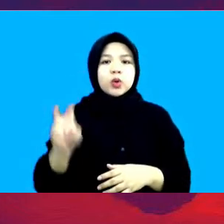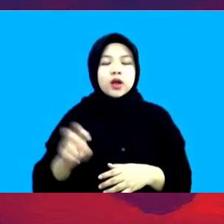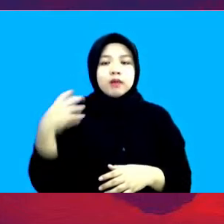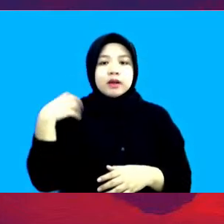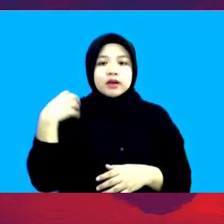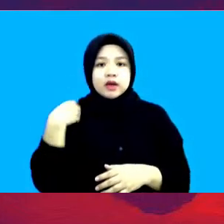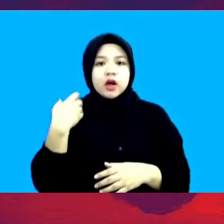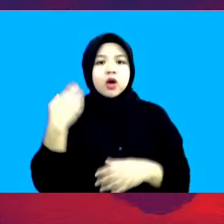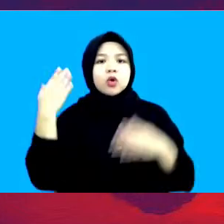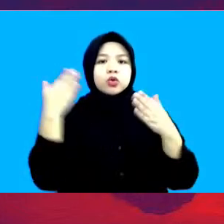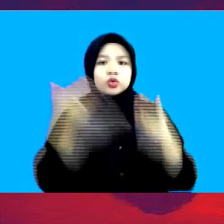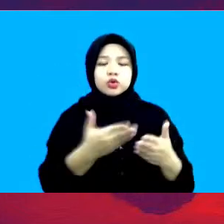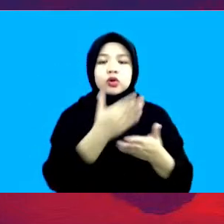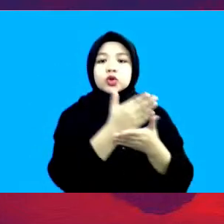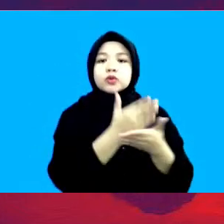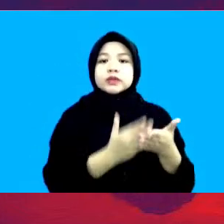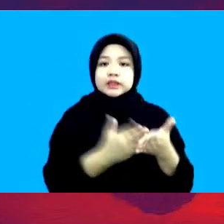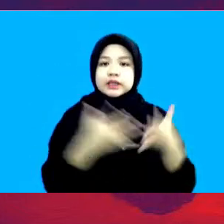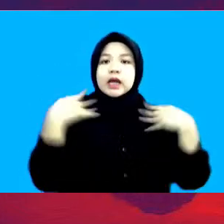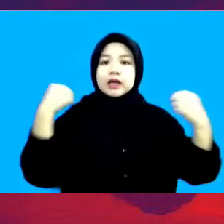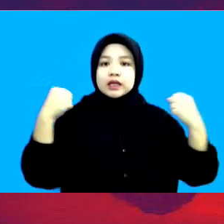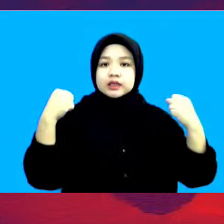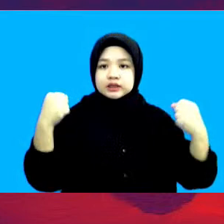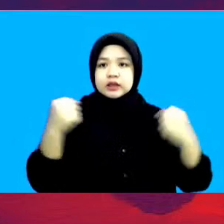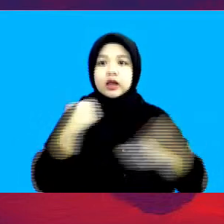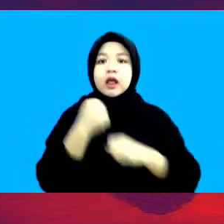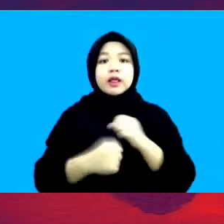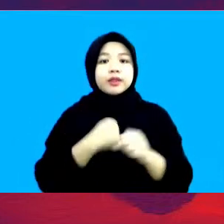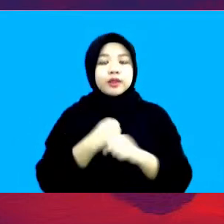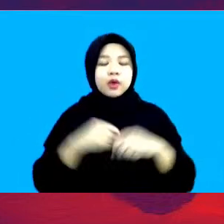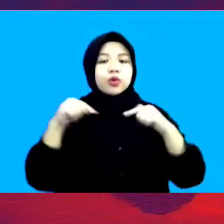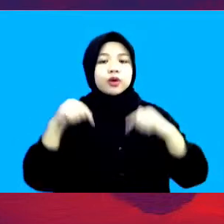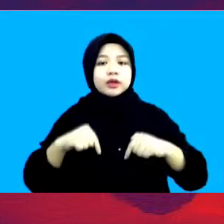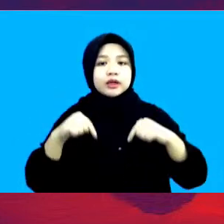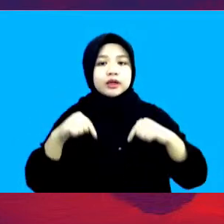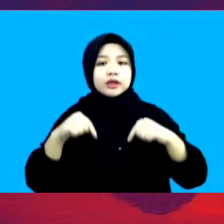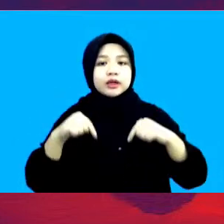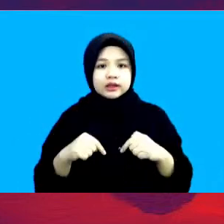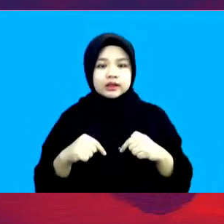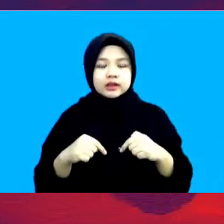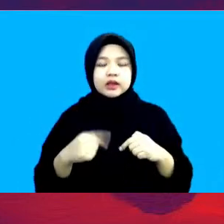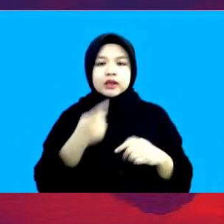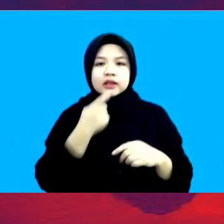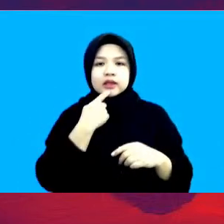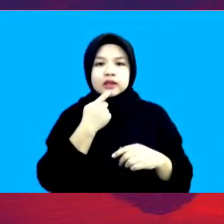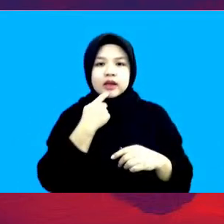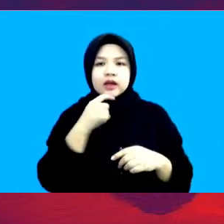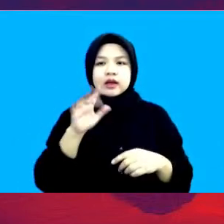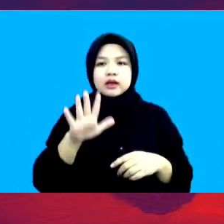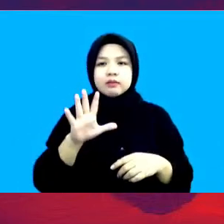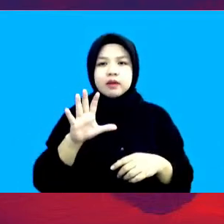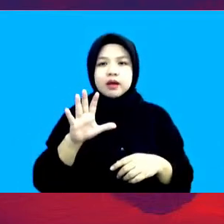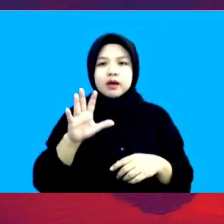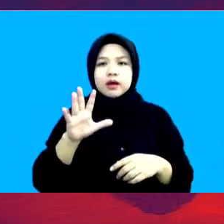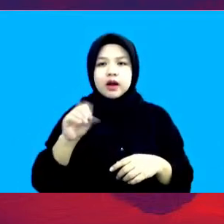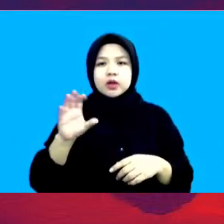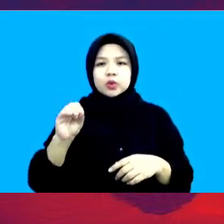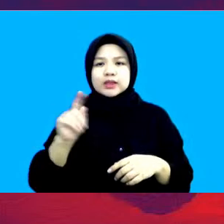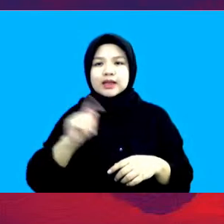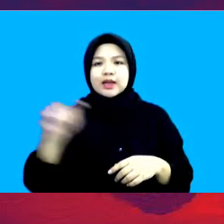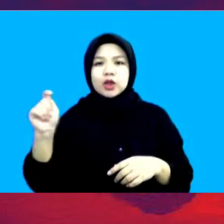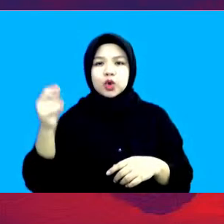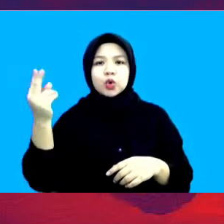our energy. This year, this is now about 500 trillion rupiah.